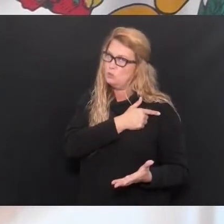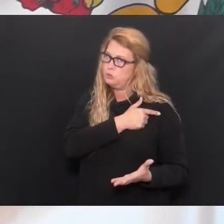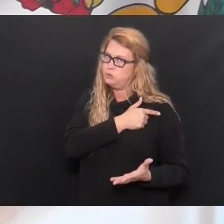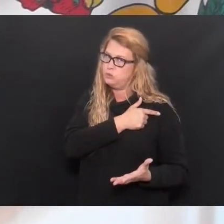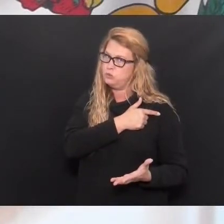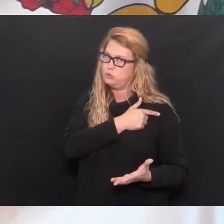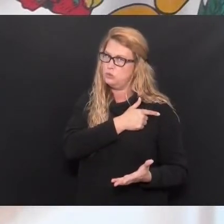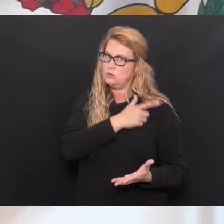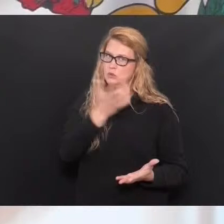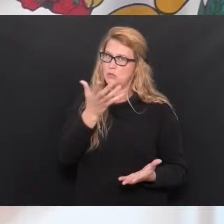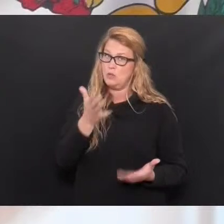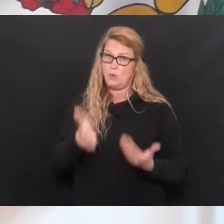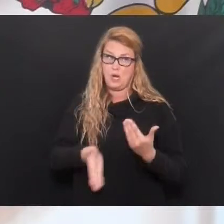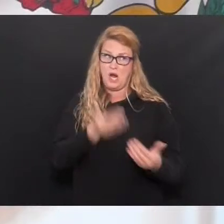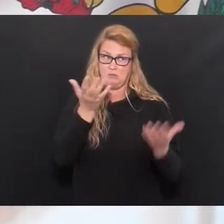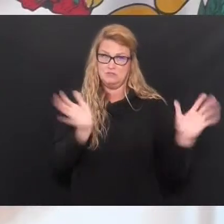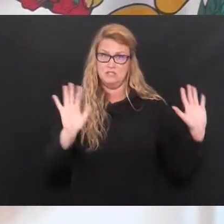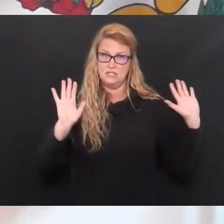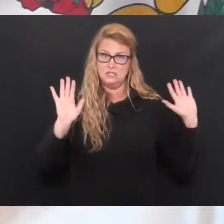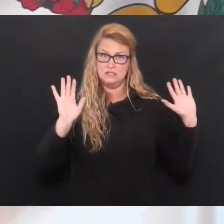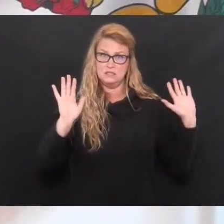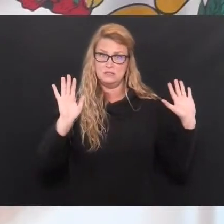of the rainbow as far